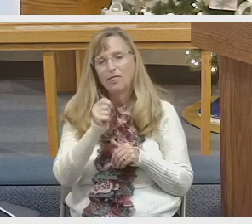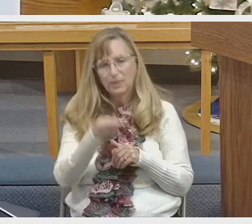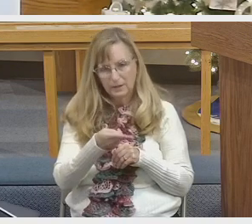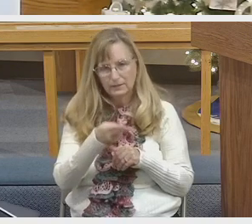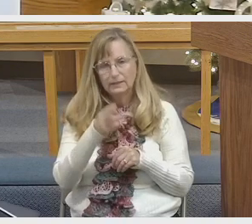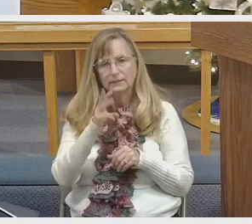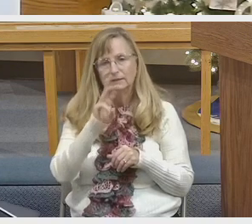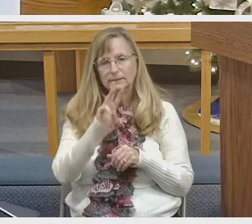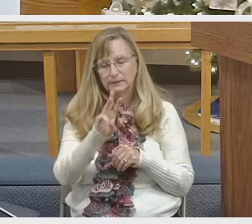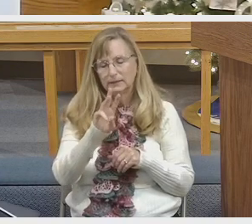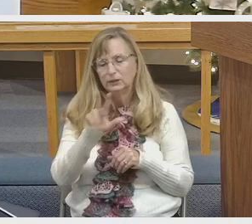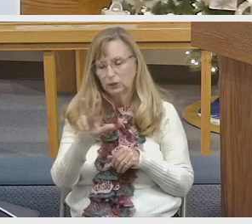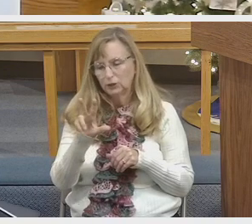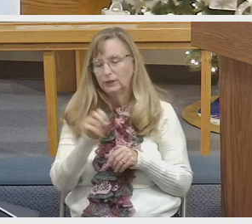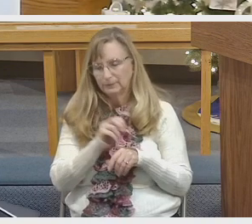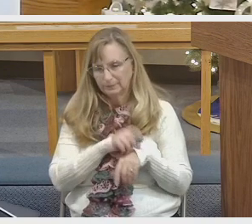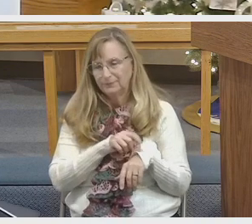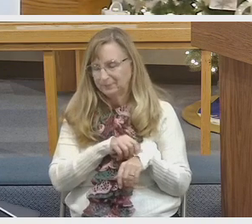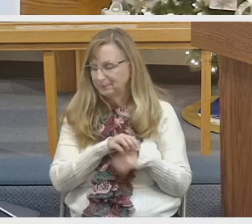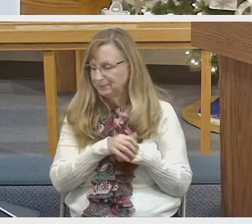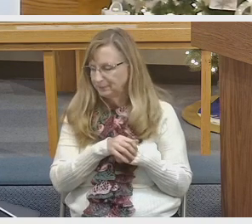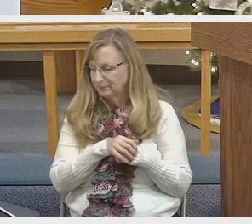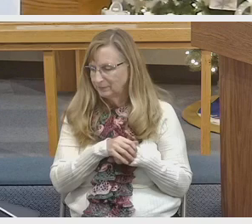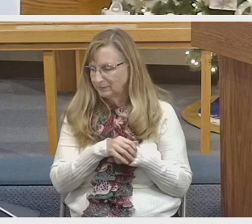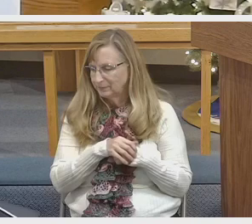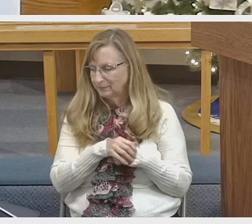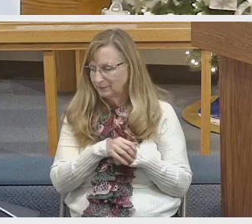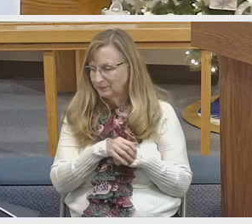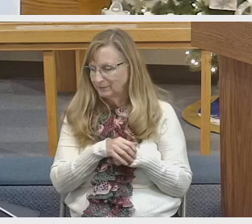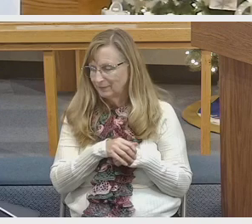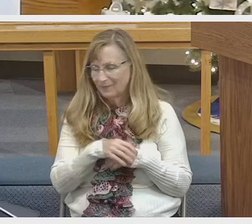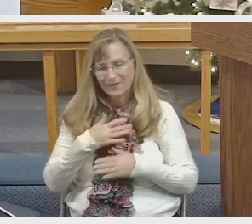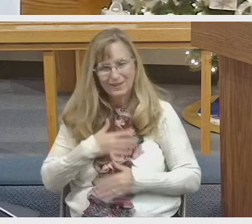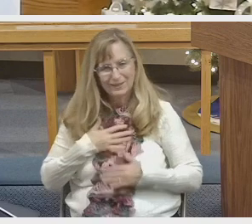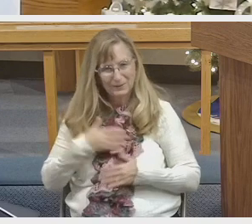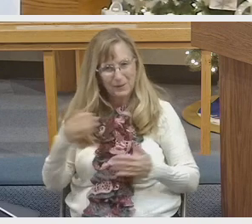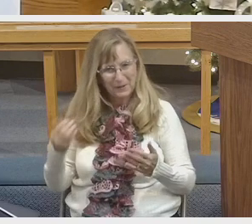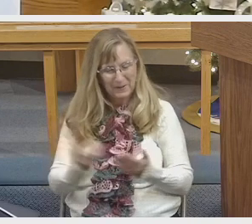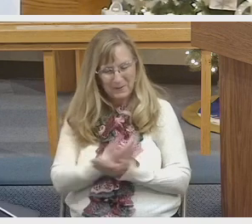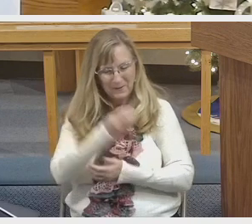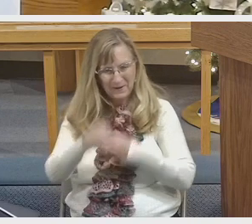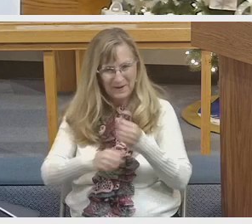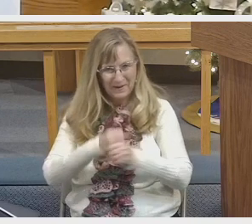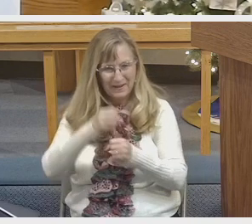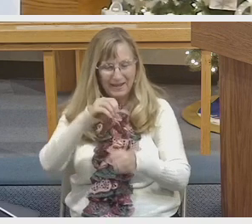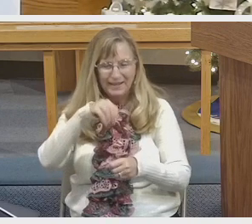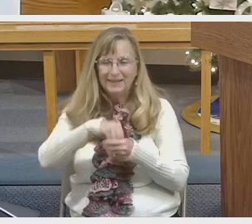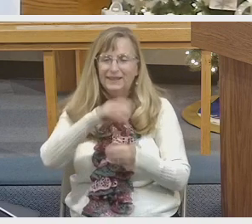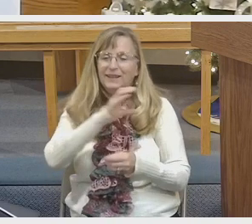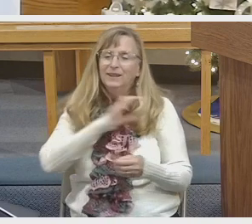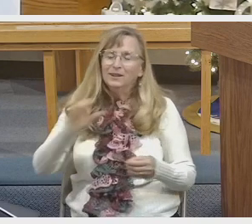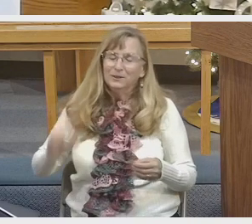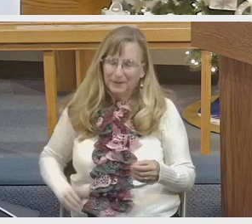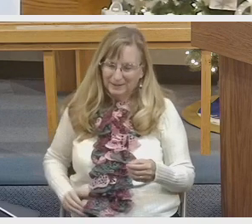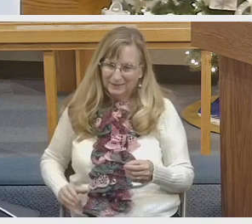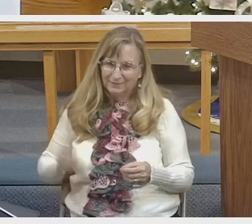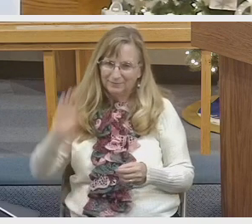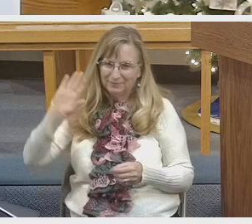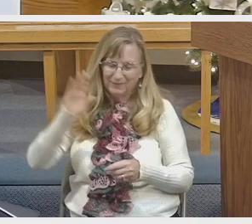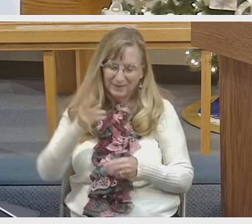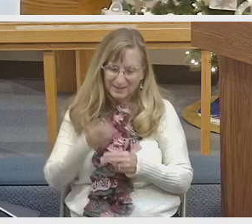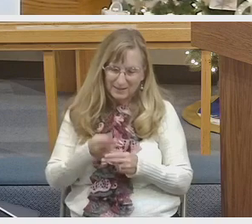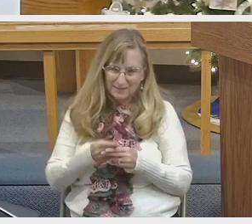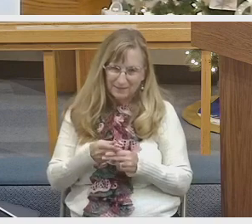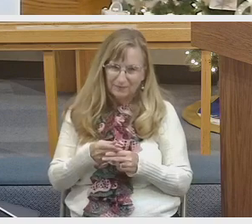the correct time. Enjoy your new year in Christ under his name. Faith, hope,